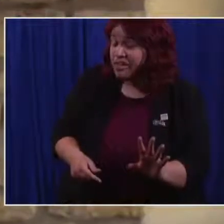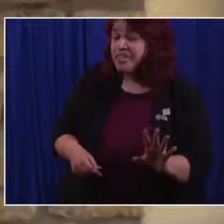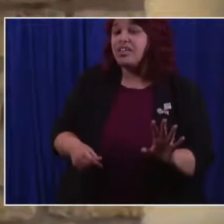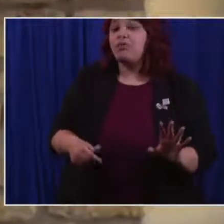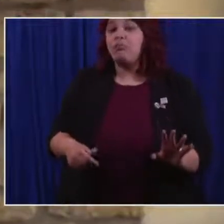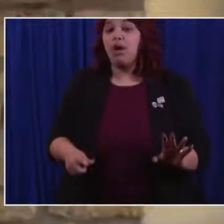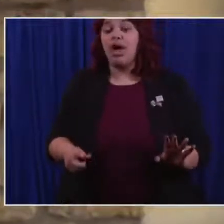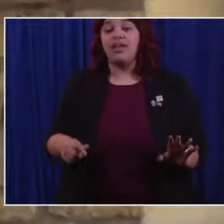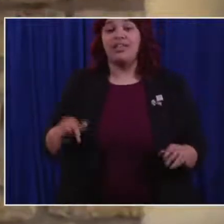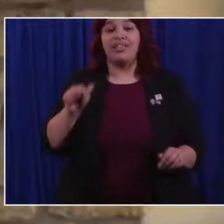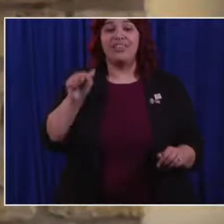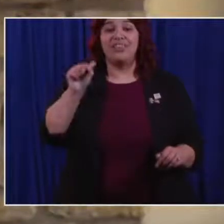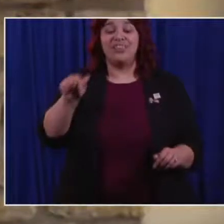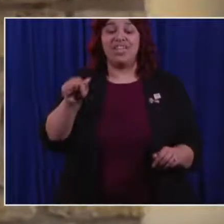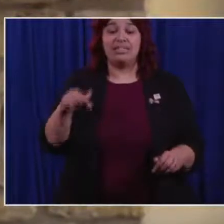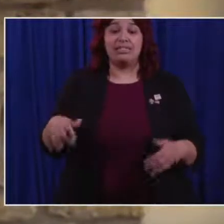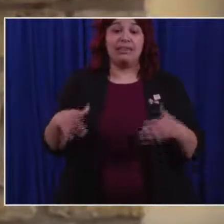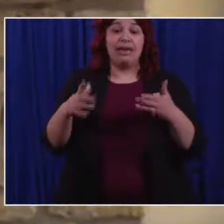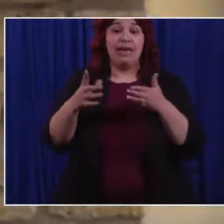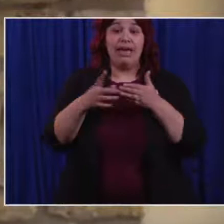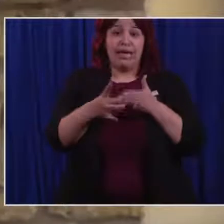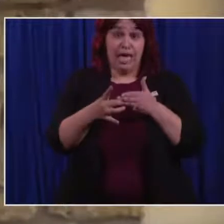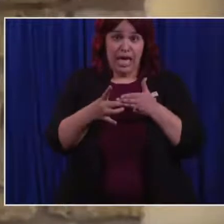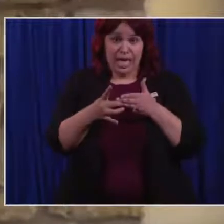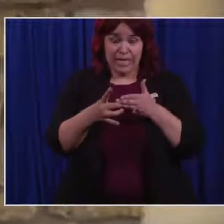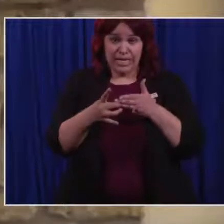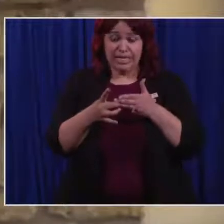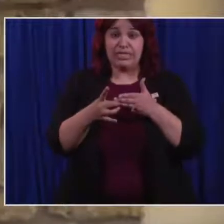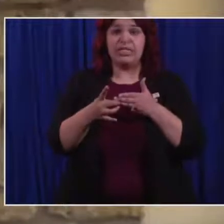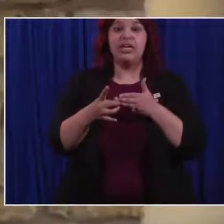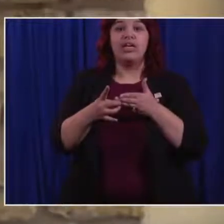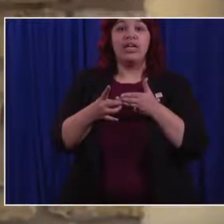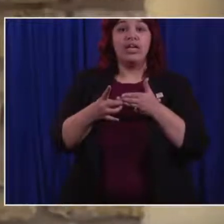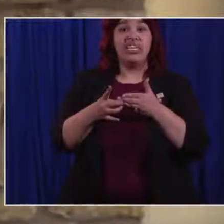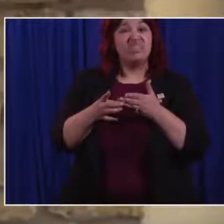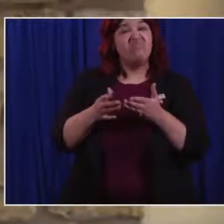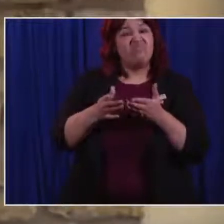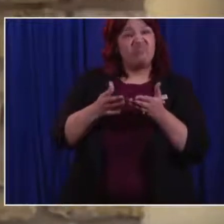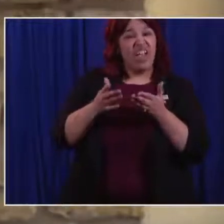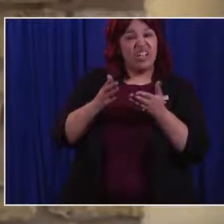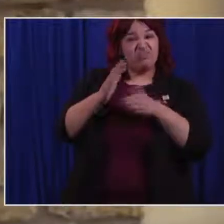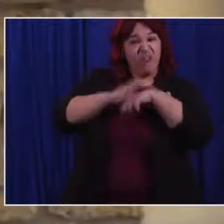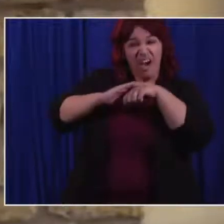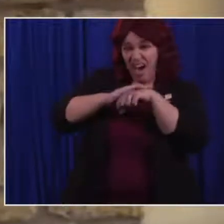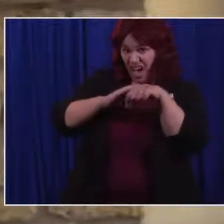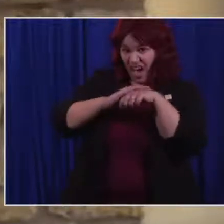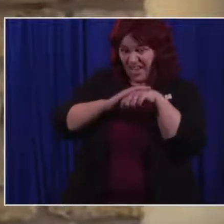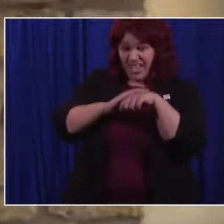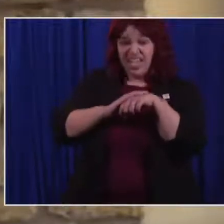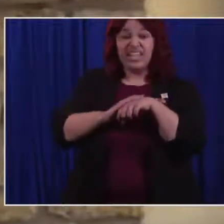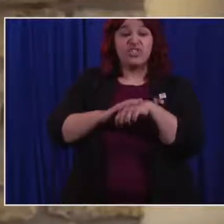that we've given, it would have to be a pretty unique and compelling case.